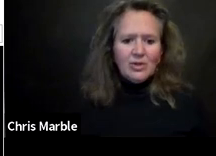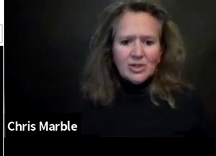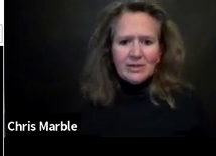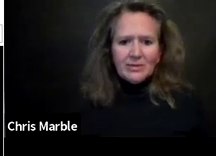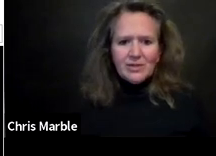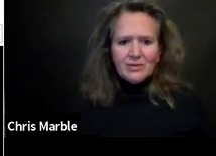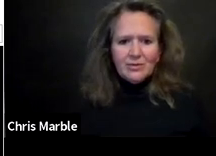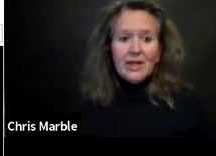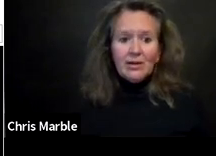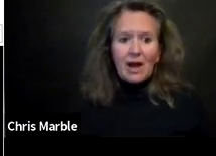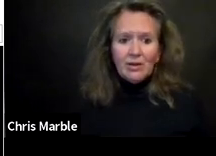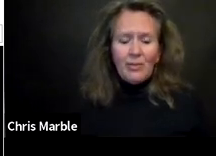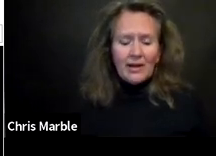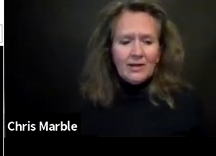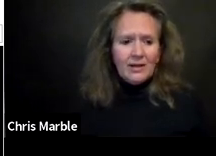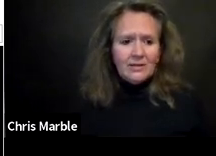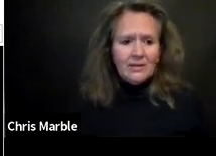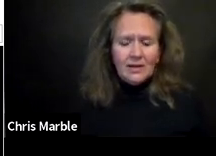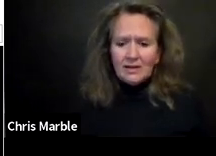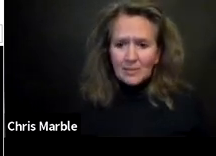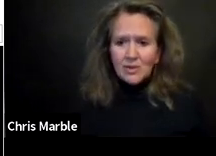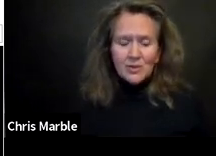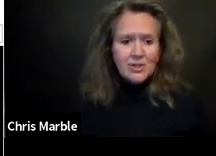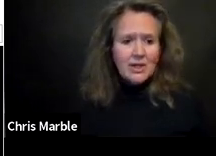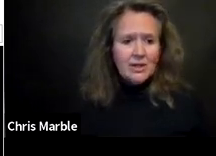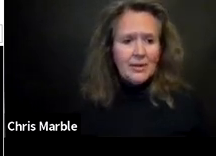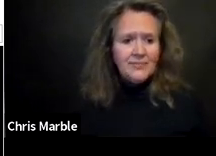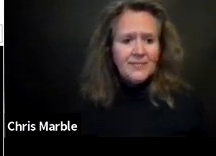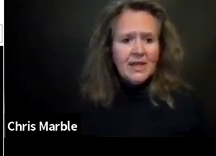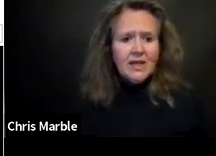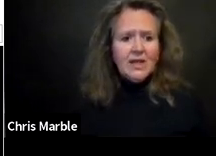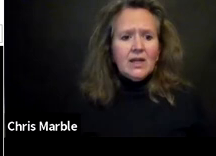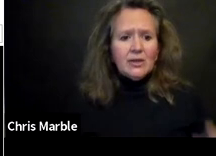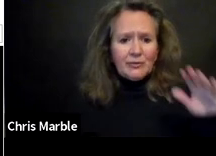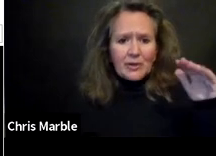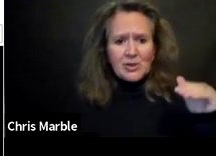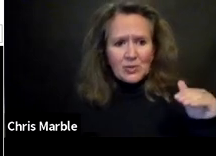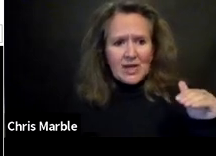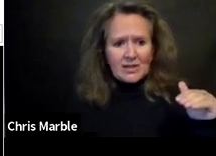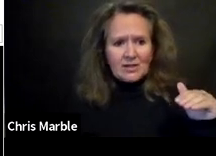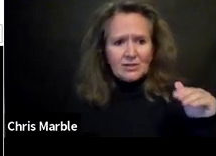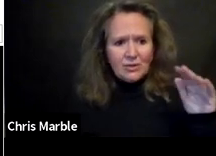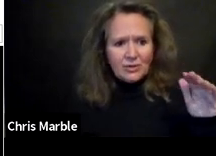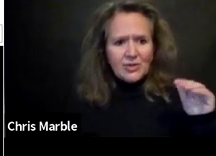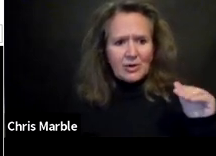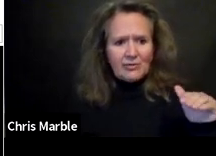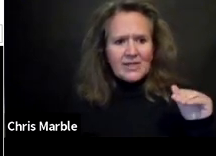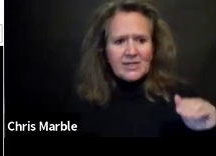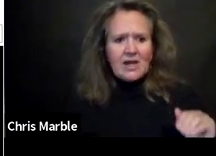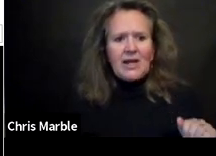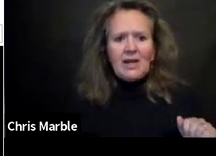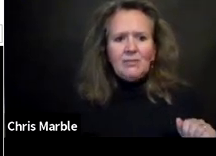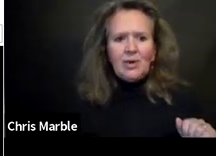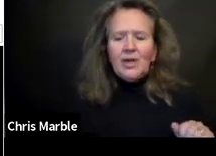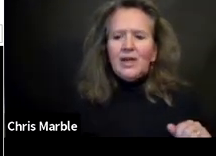So you should be able to later on go back and capture those and check them out. The first three on here, Google Duo,